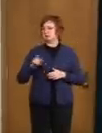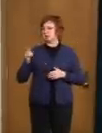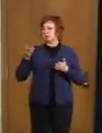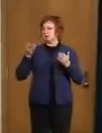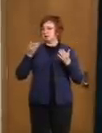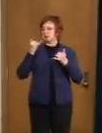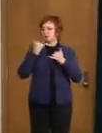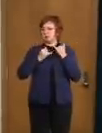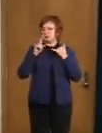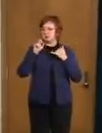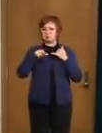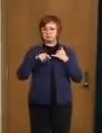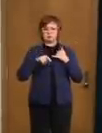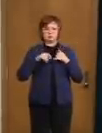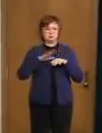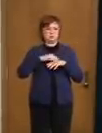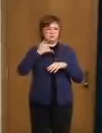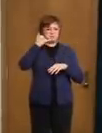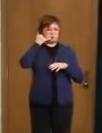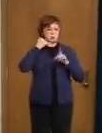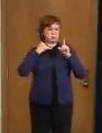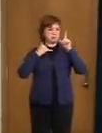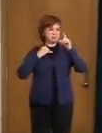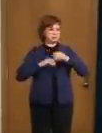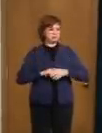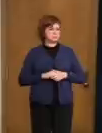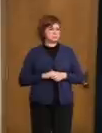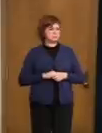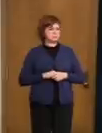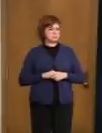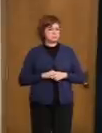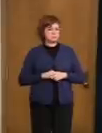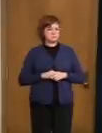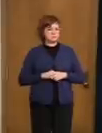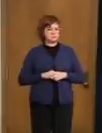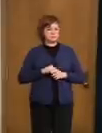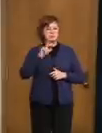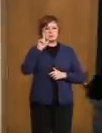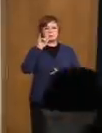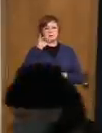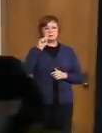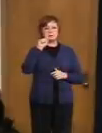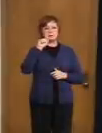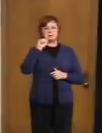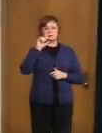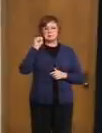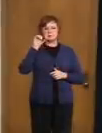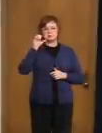We'll take our final question from the phone lines. Operator? We have Lisa Schick with CJME.